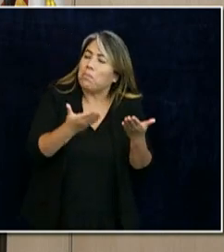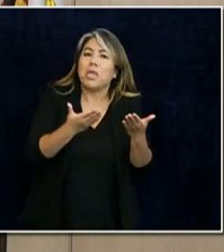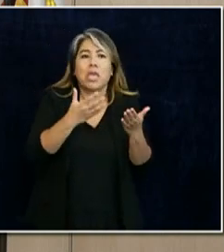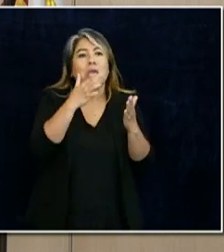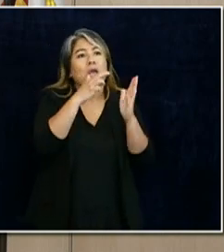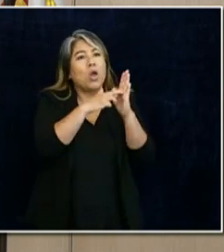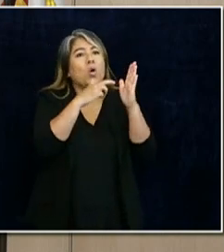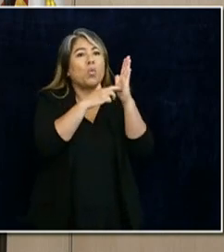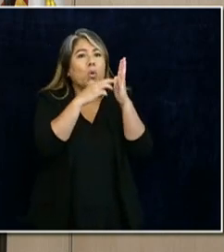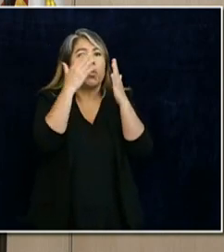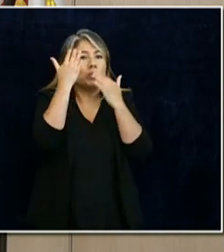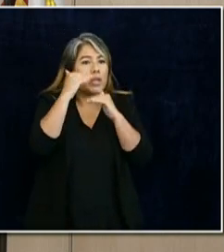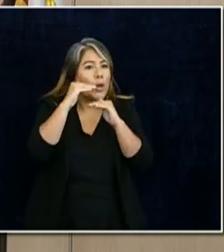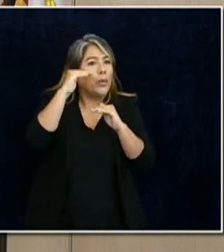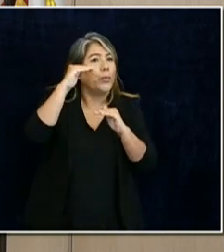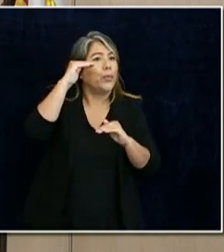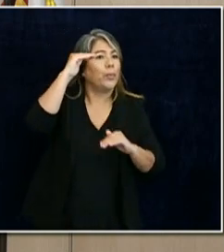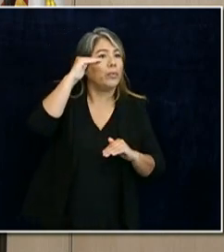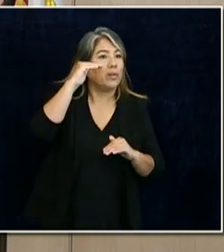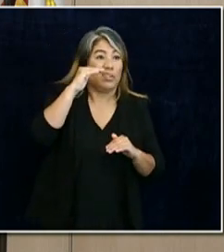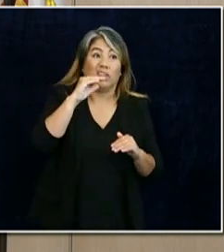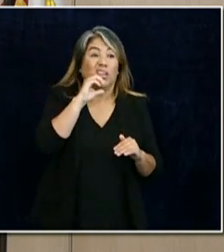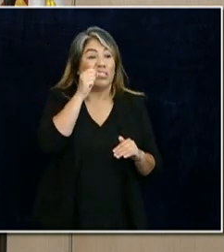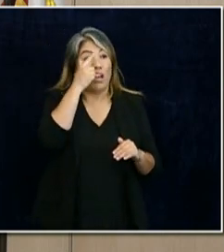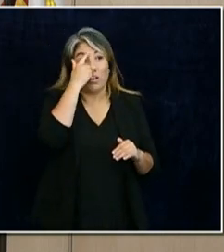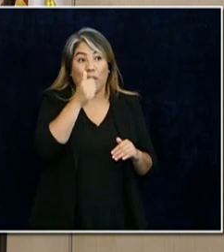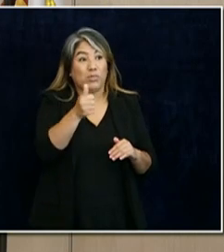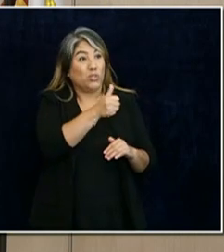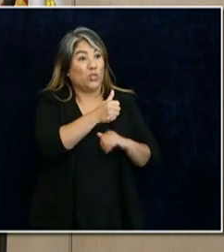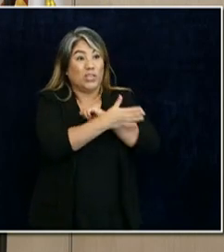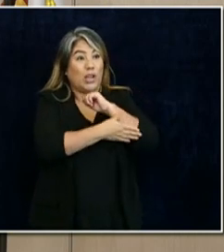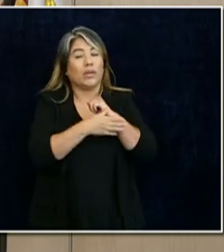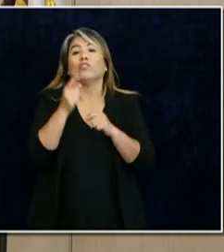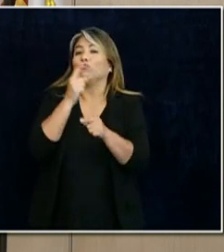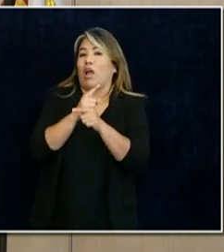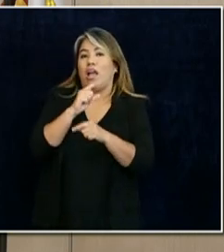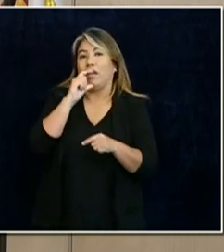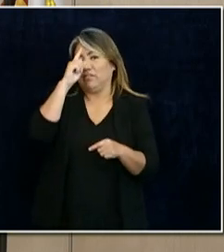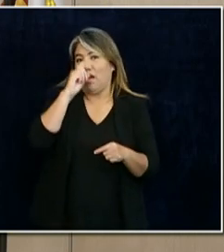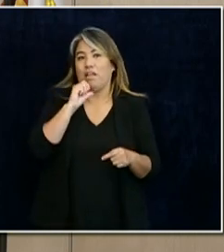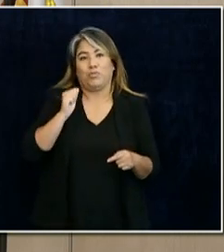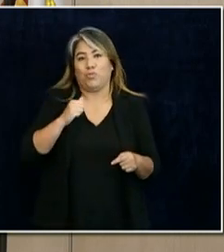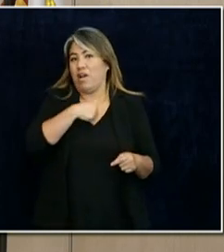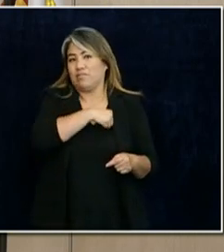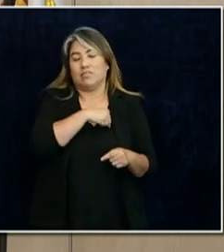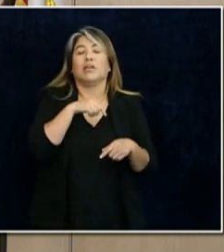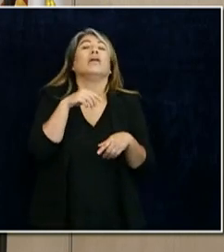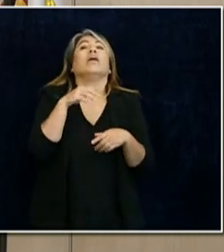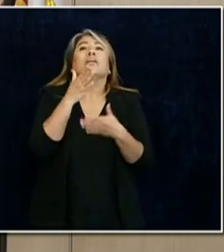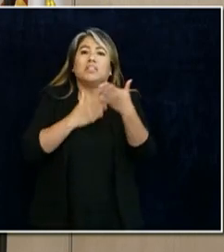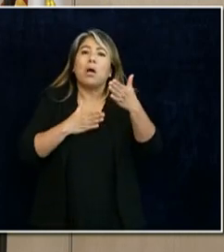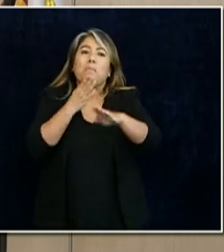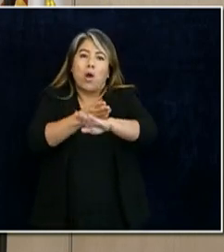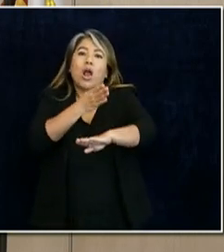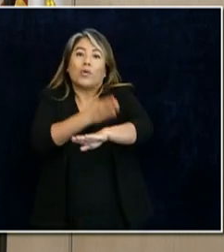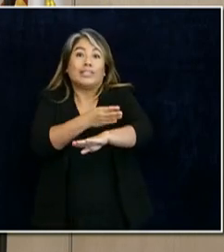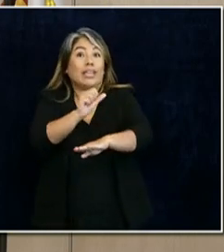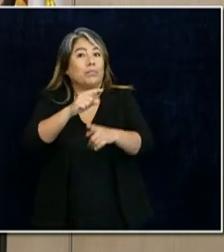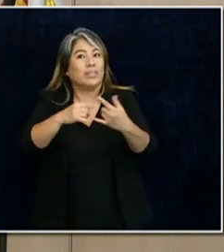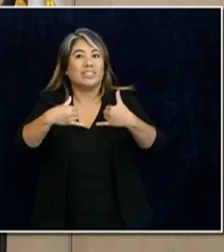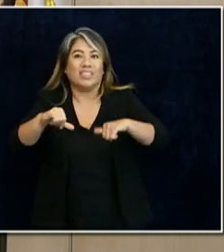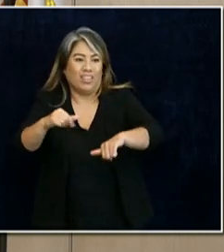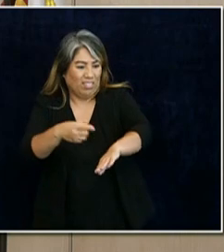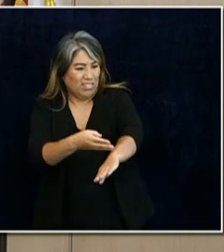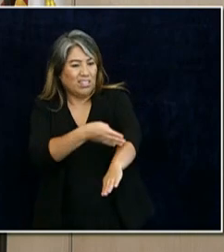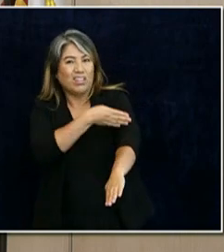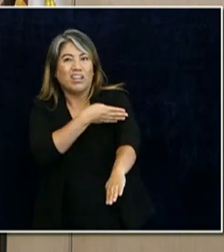some of the restrictions. That's not up to the county to decide? That is not up to the county to decide. While there has been progress made, we still have a long ways